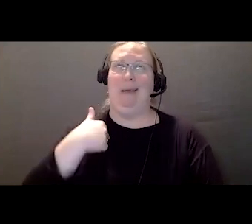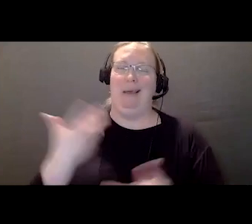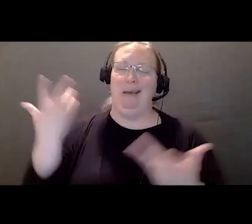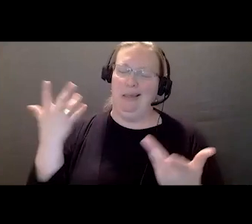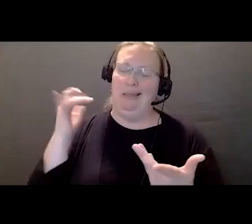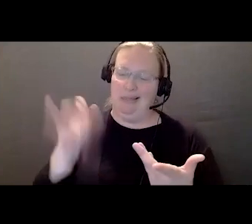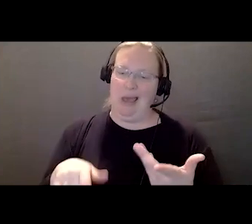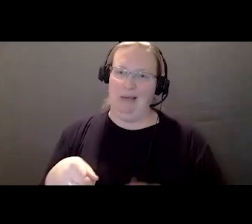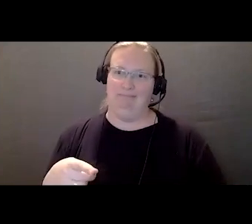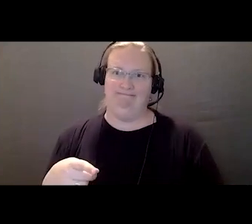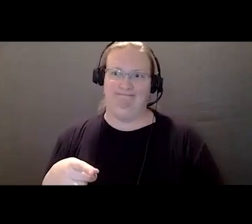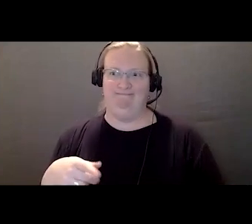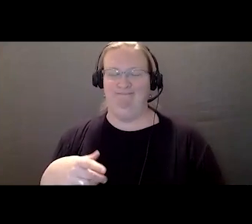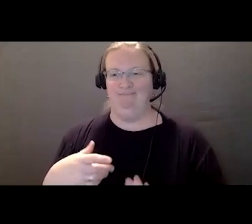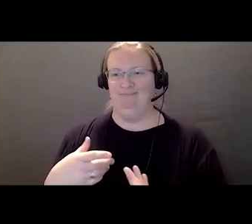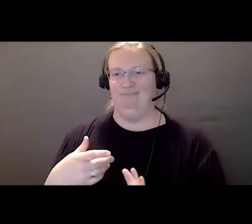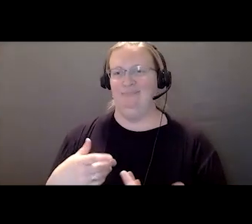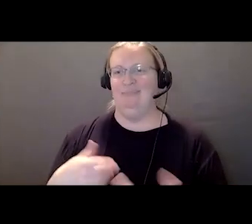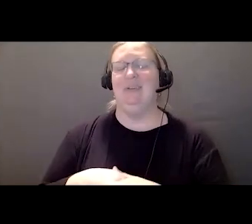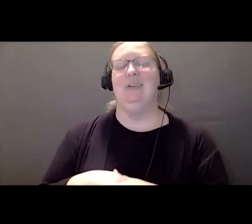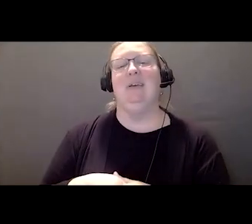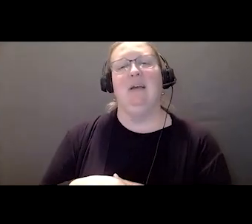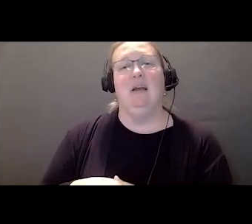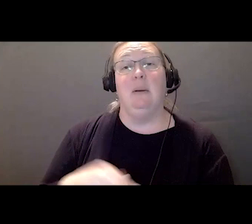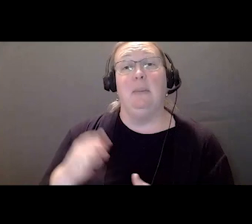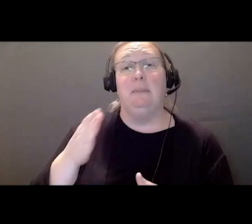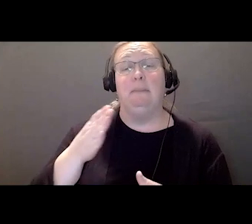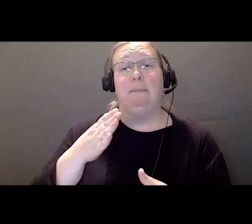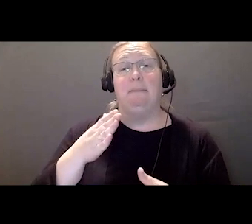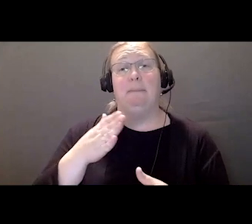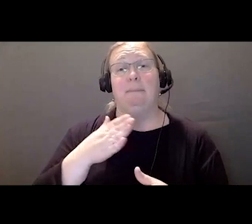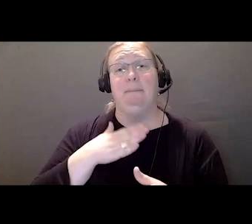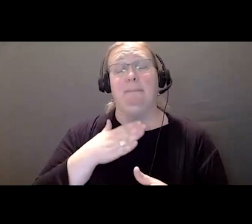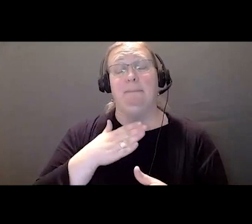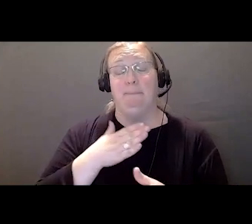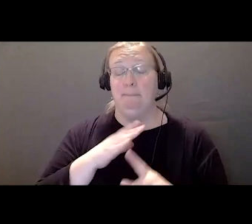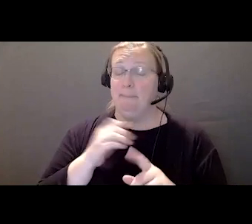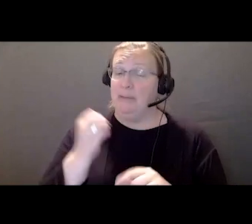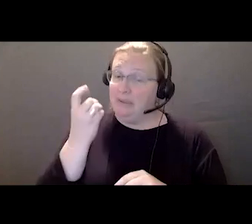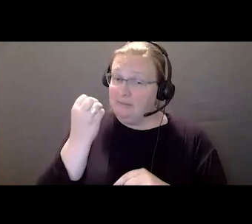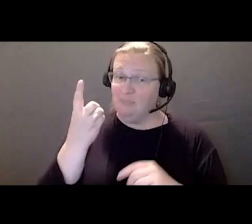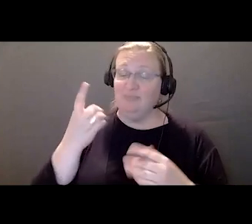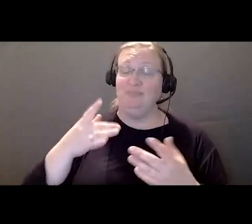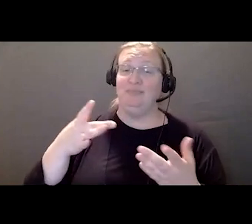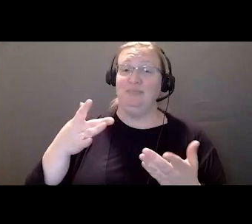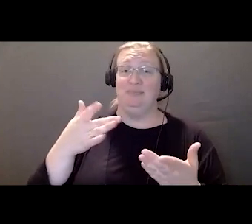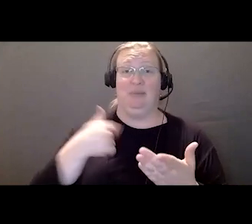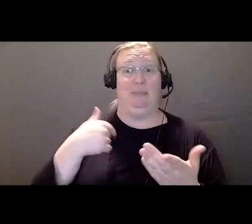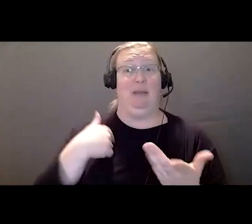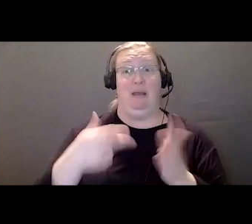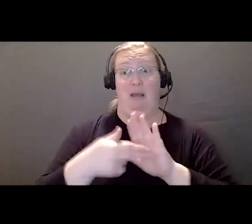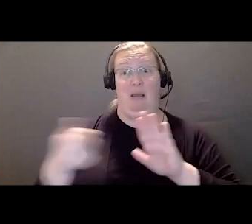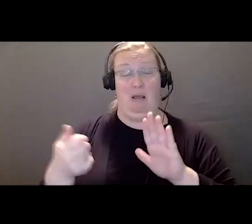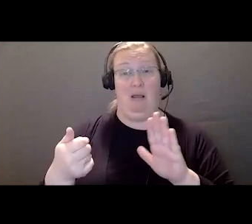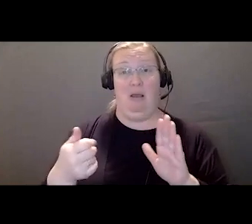But with my definition of autism, it's a diagnosis that affects communication and social interactions.